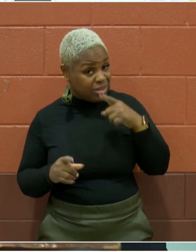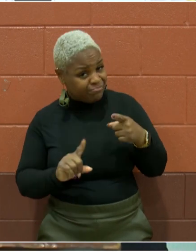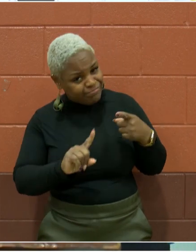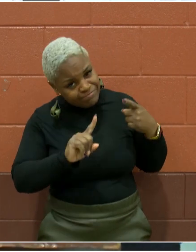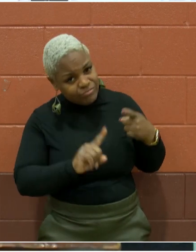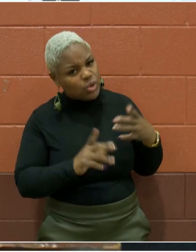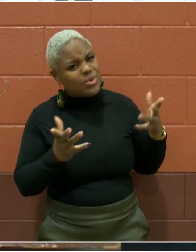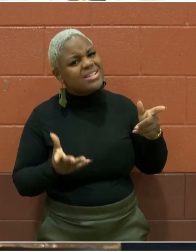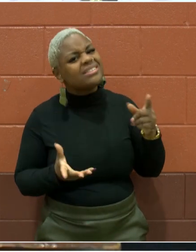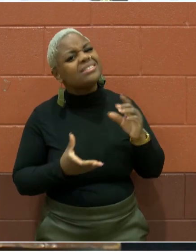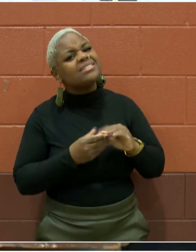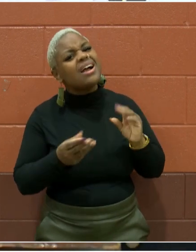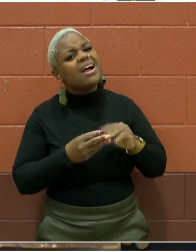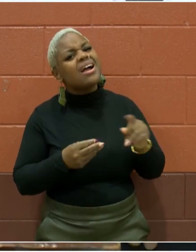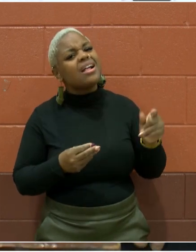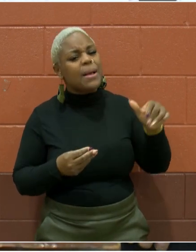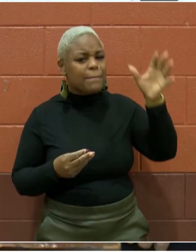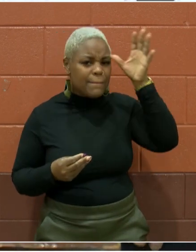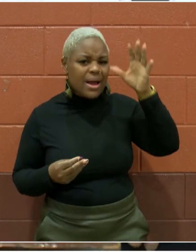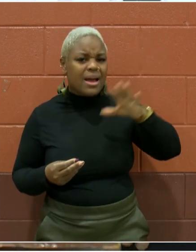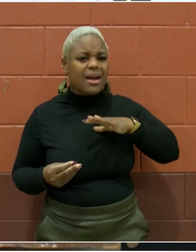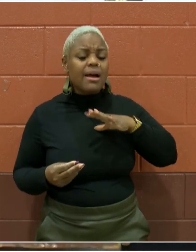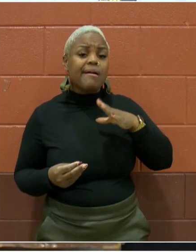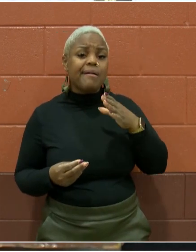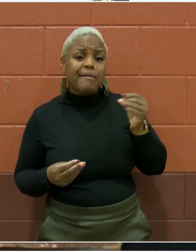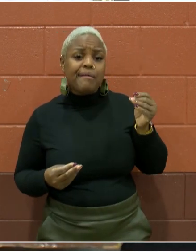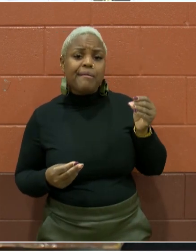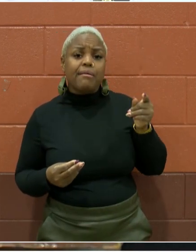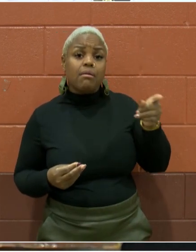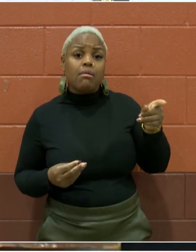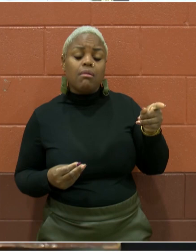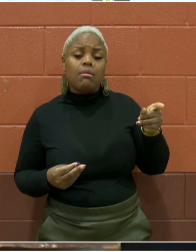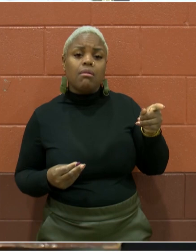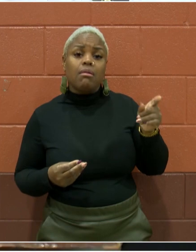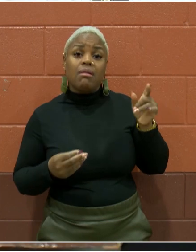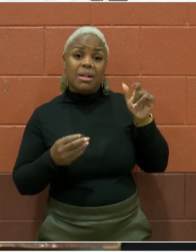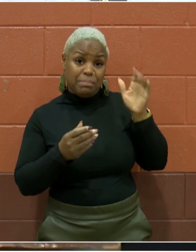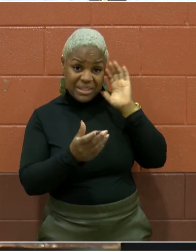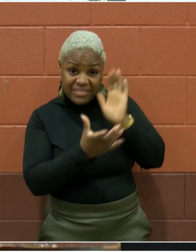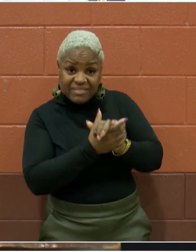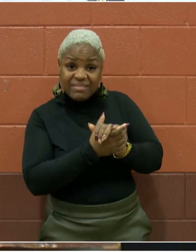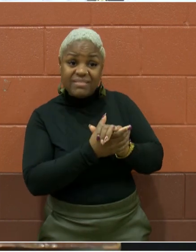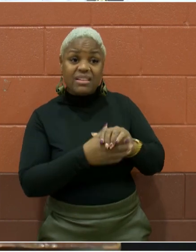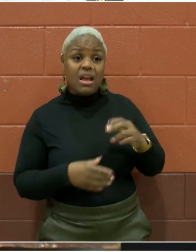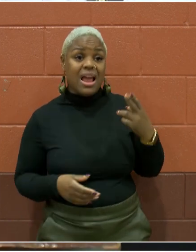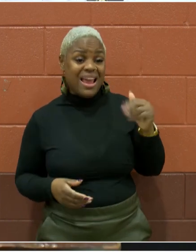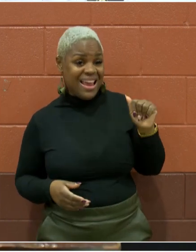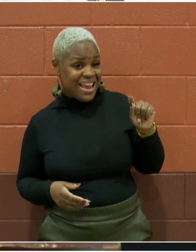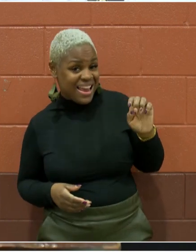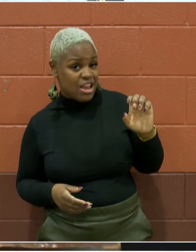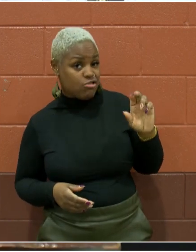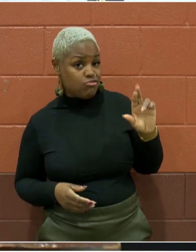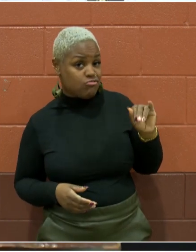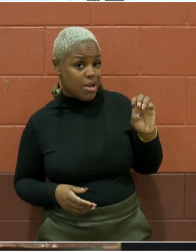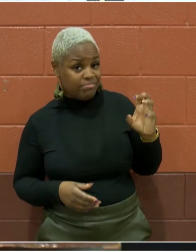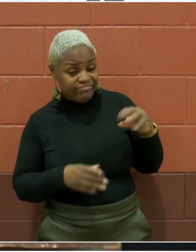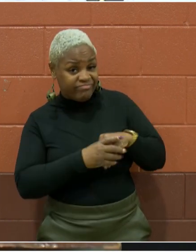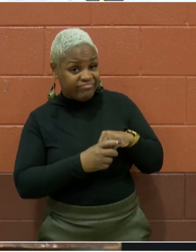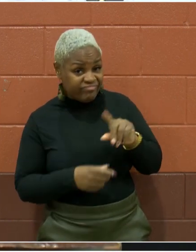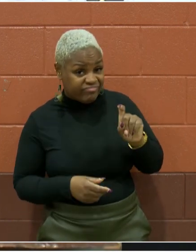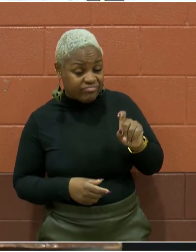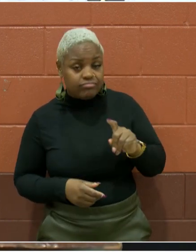what he said and whether or not you've determined or you believe that this was a hate crime? Well, first of all, it's still